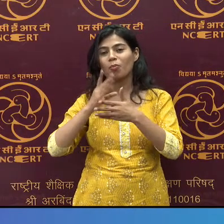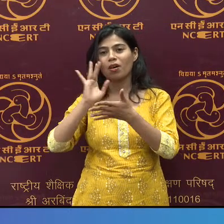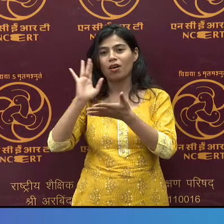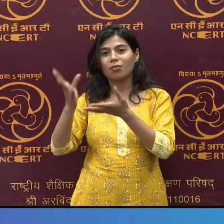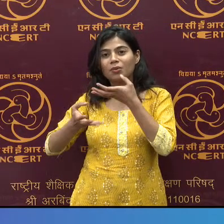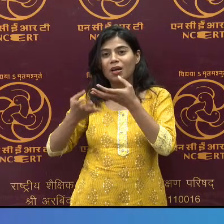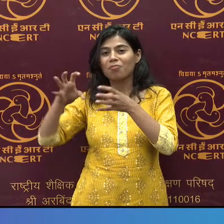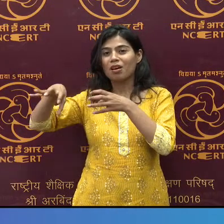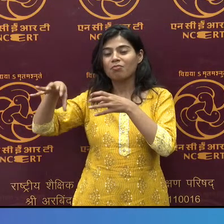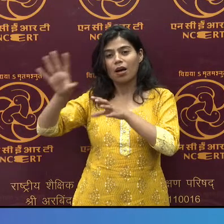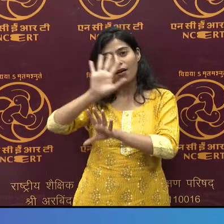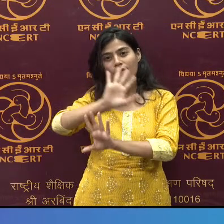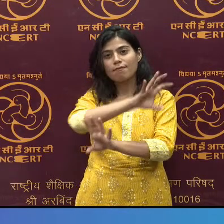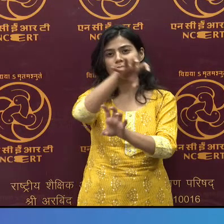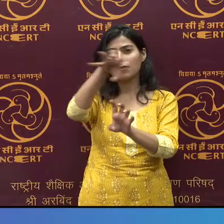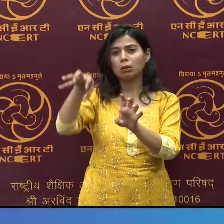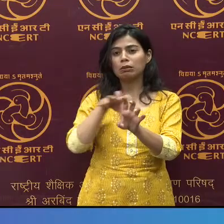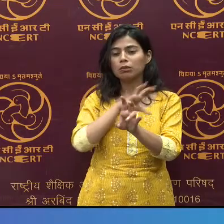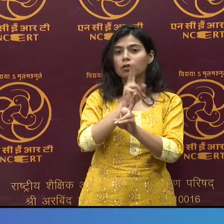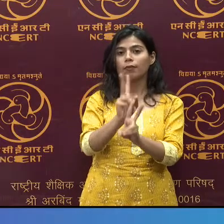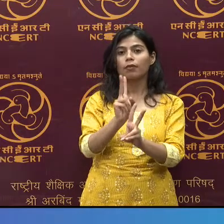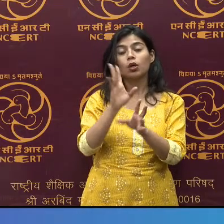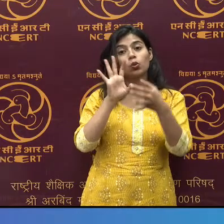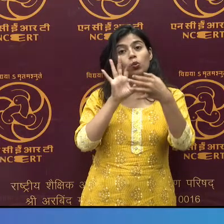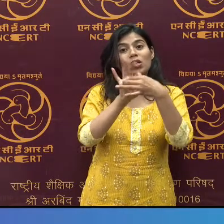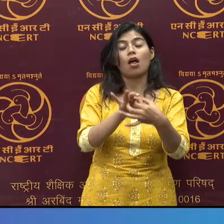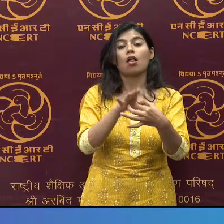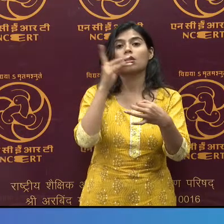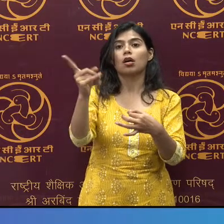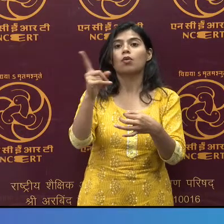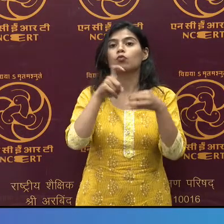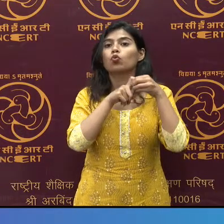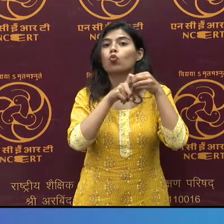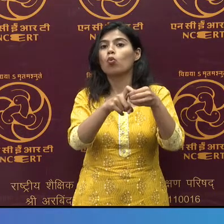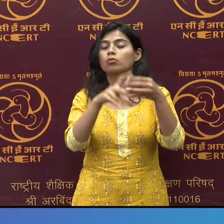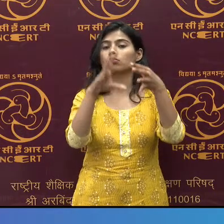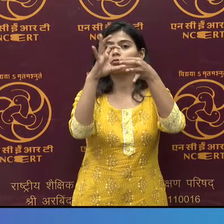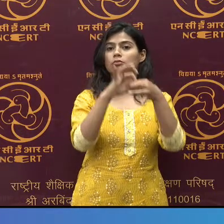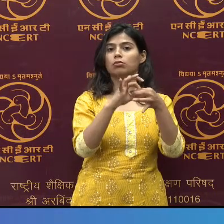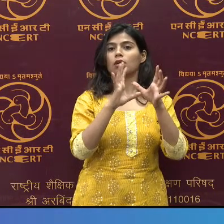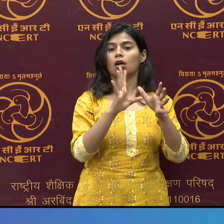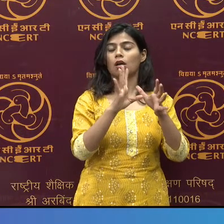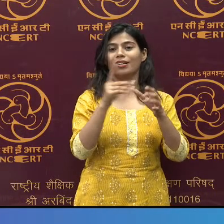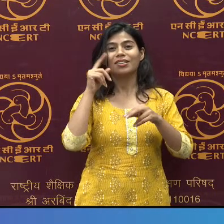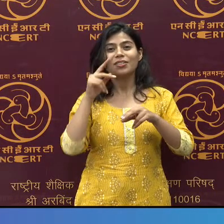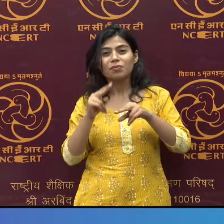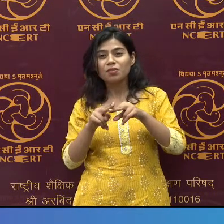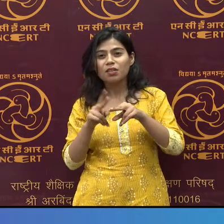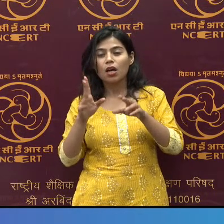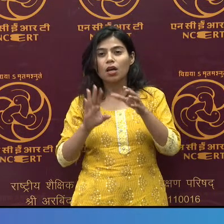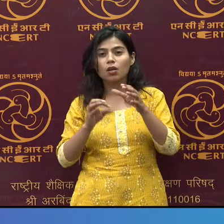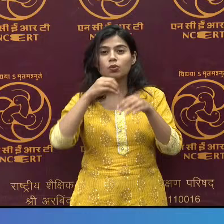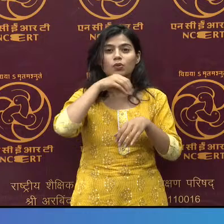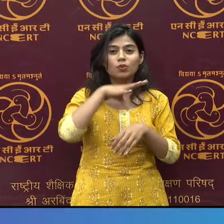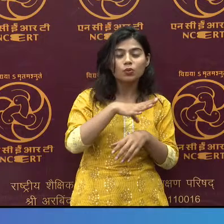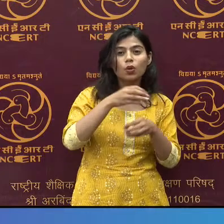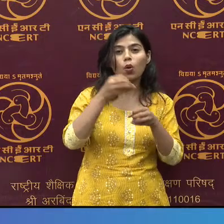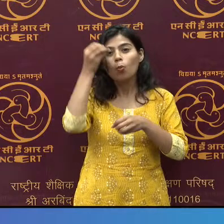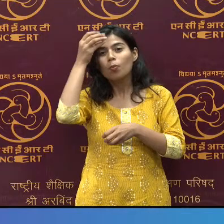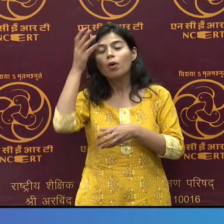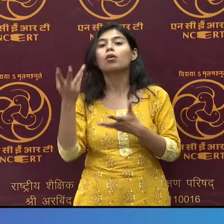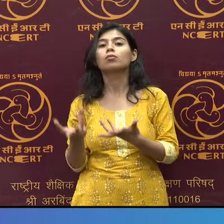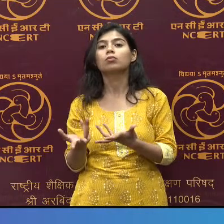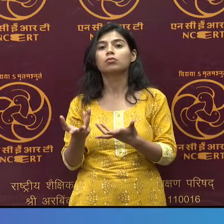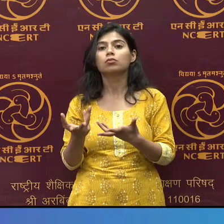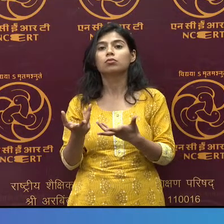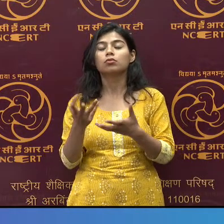young minds. See, we are sticking to the theme. What question is asking? Exploiting young minds for their financial gain.